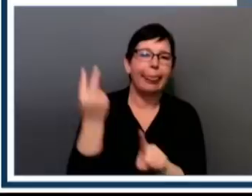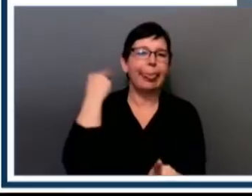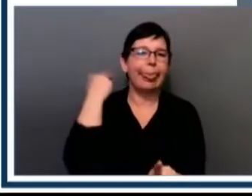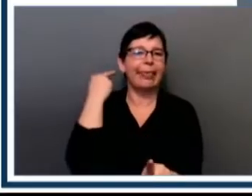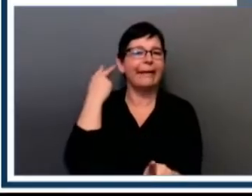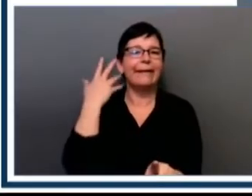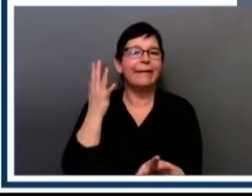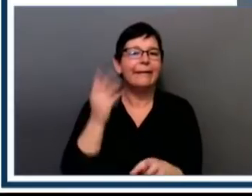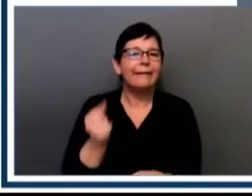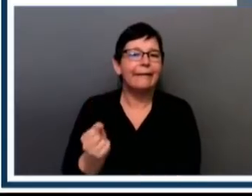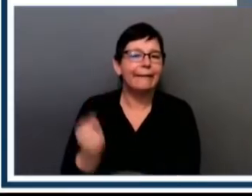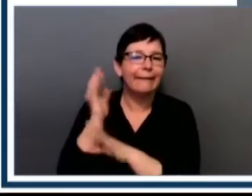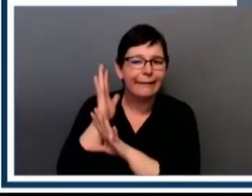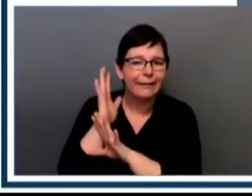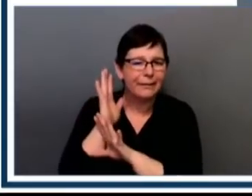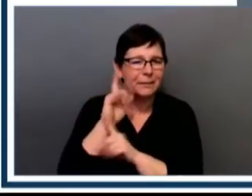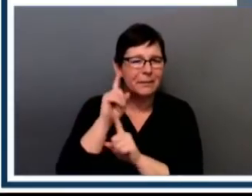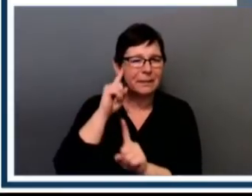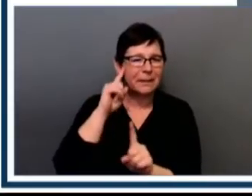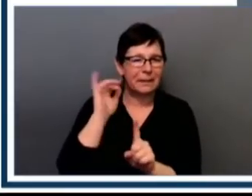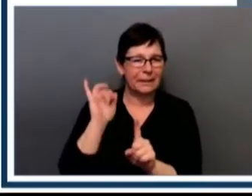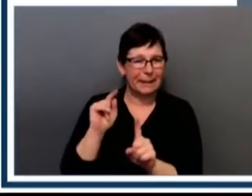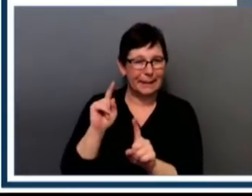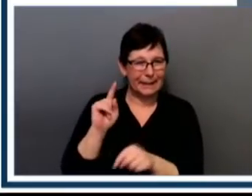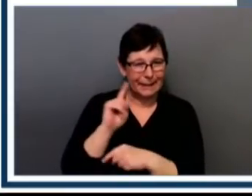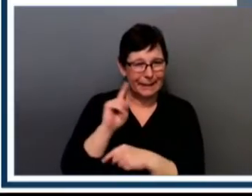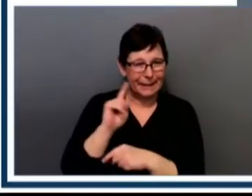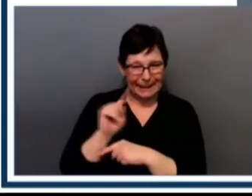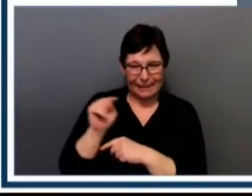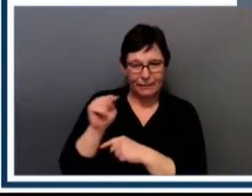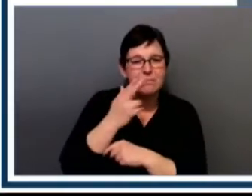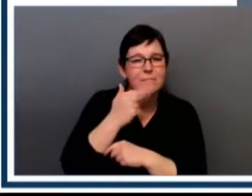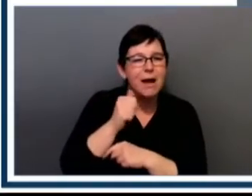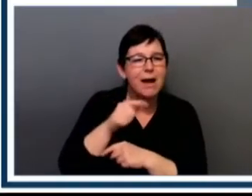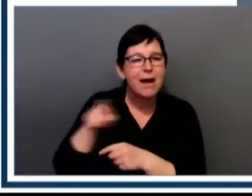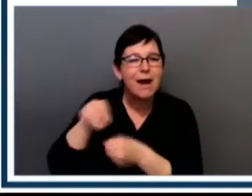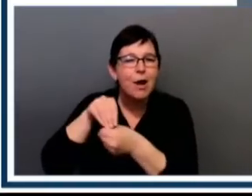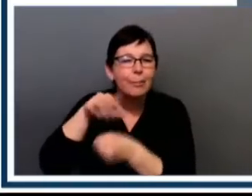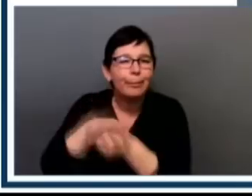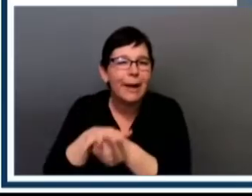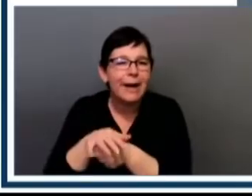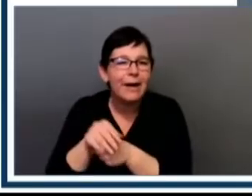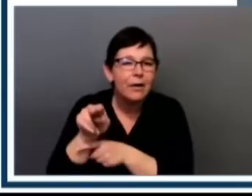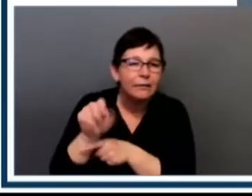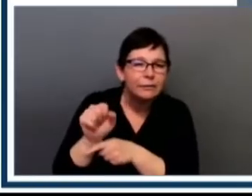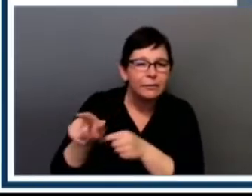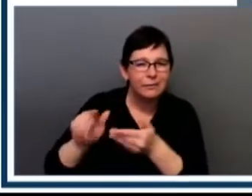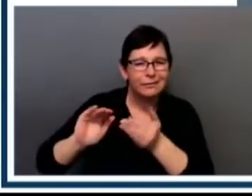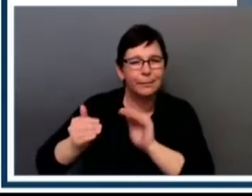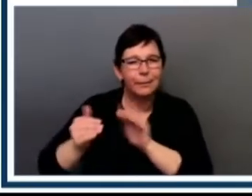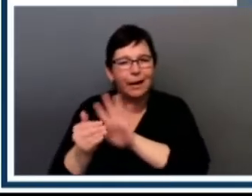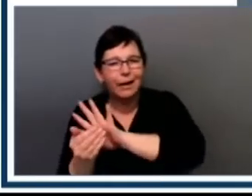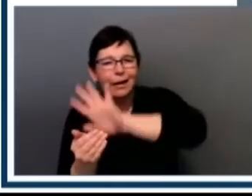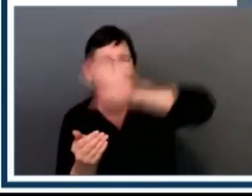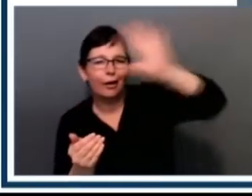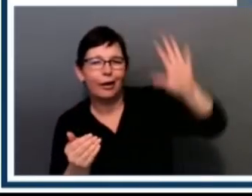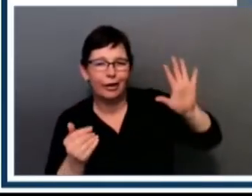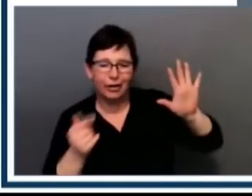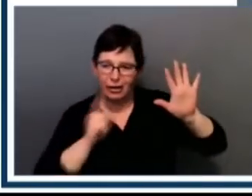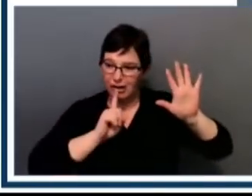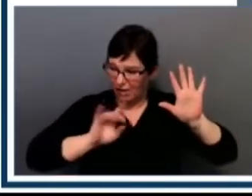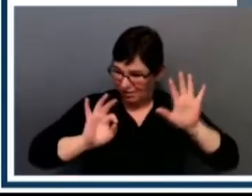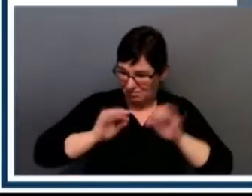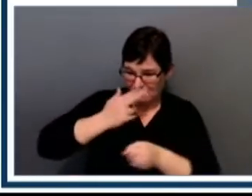it's argued that, had we had the hospital system we had 2-3 decades ago,